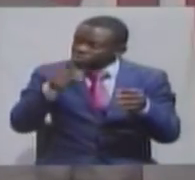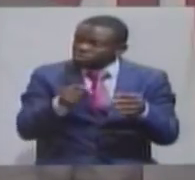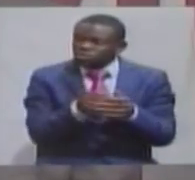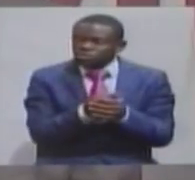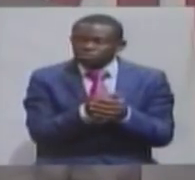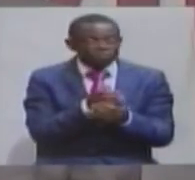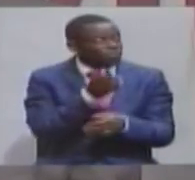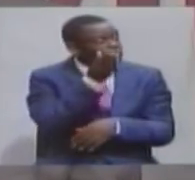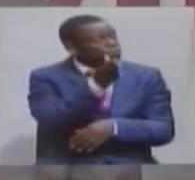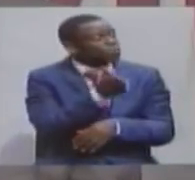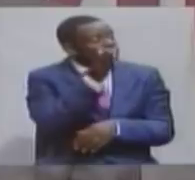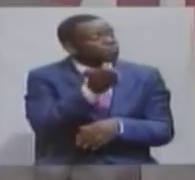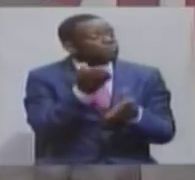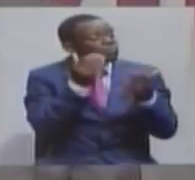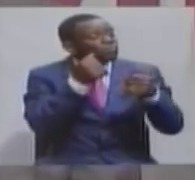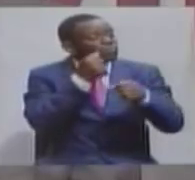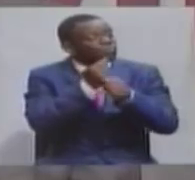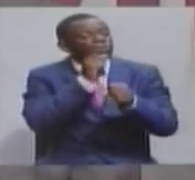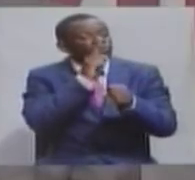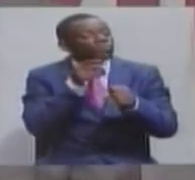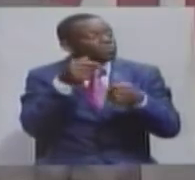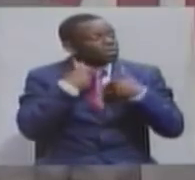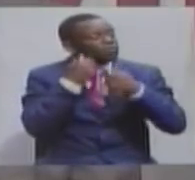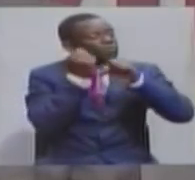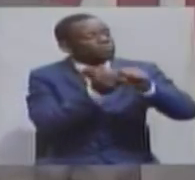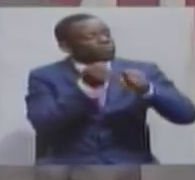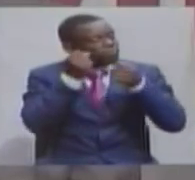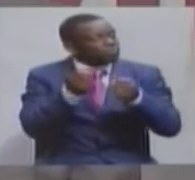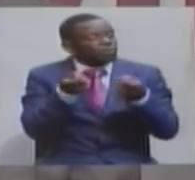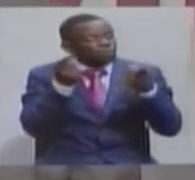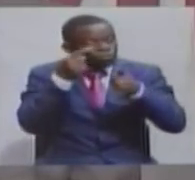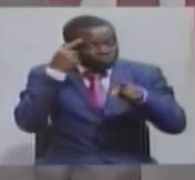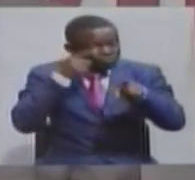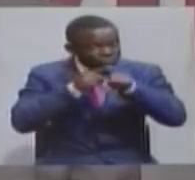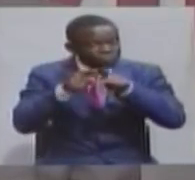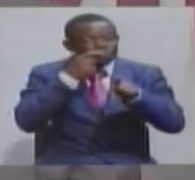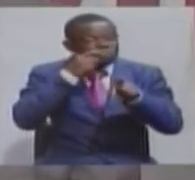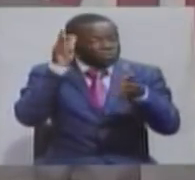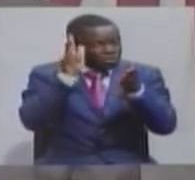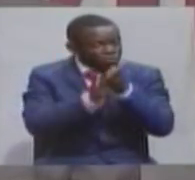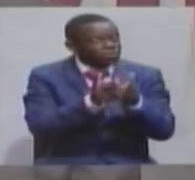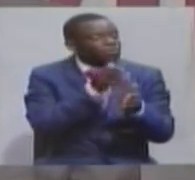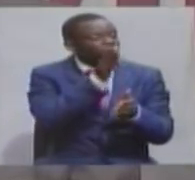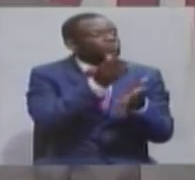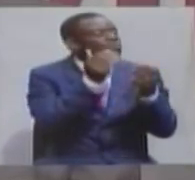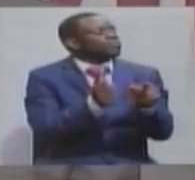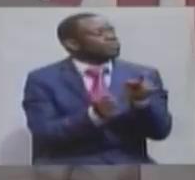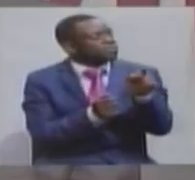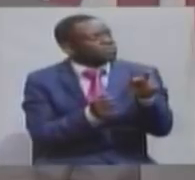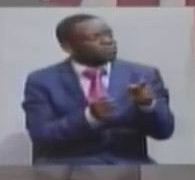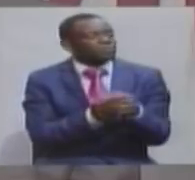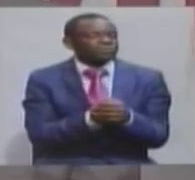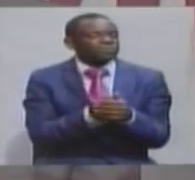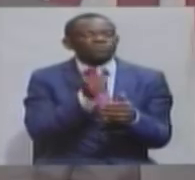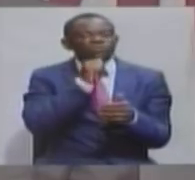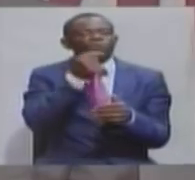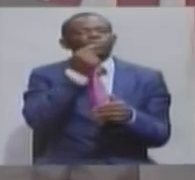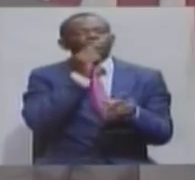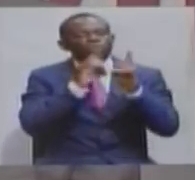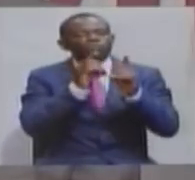to dialogue for the sake of dialoguing. Mr. Zulu, for the sake of talking. If we go through the process